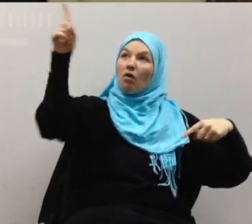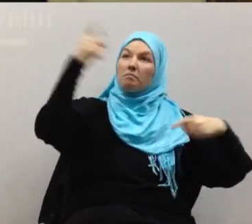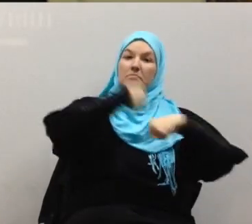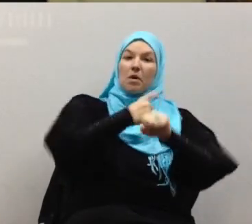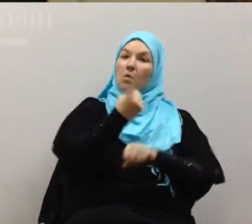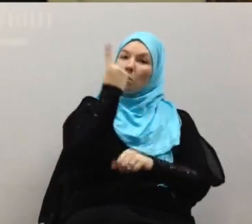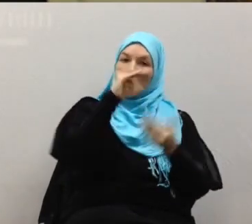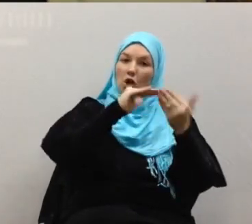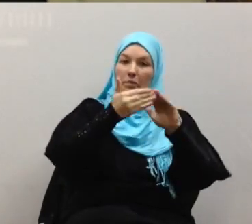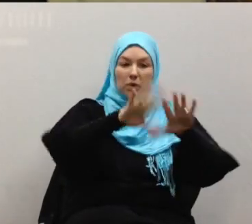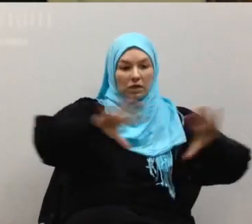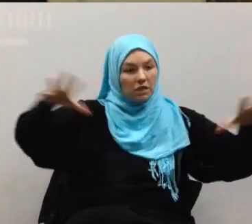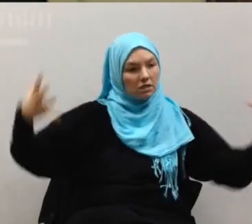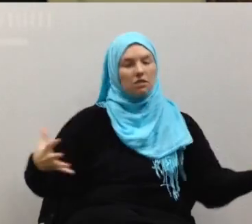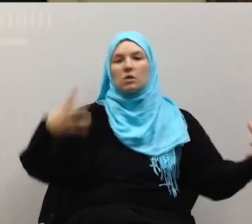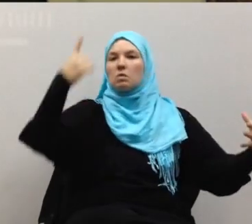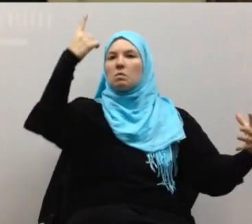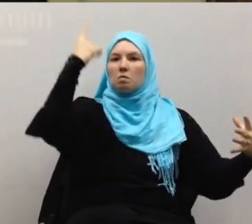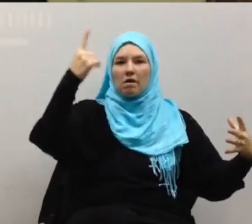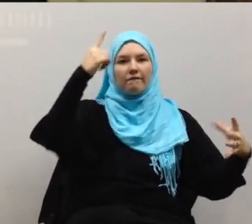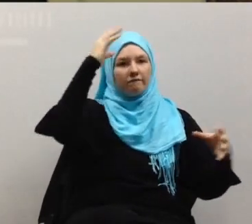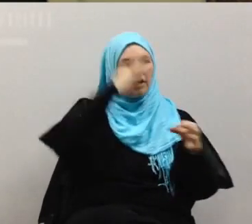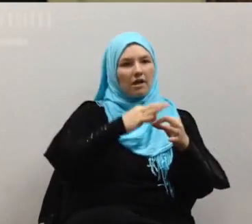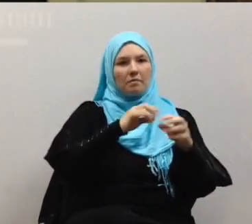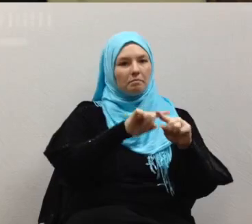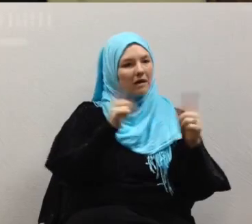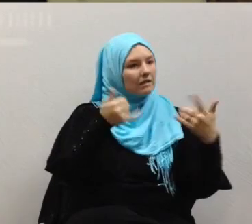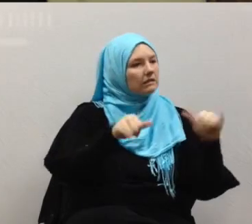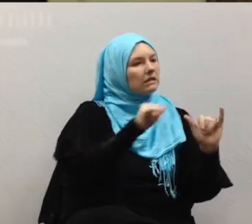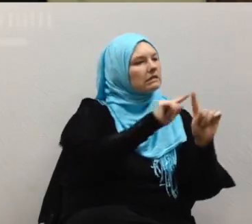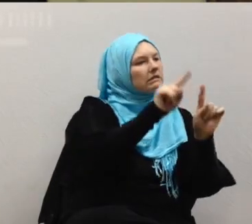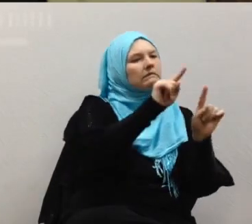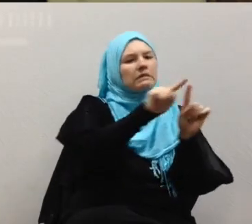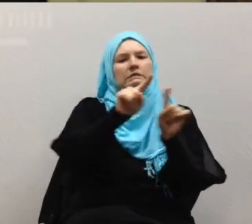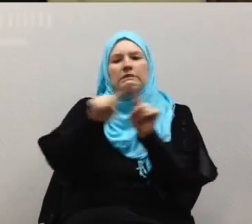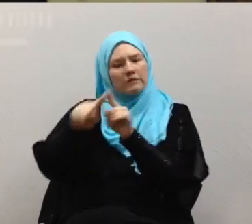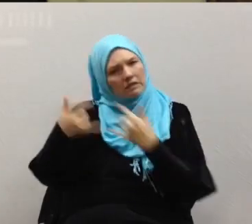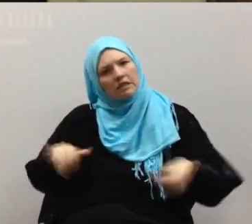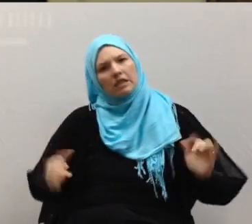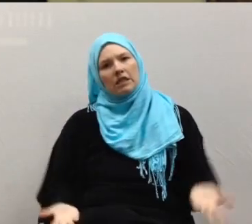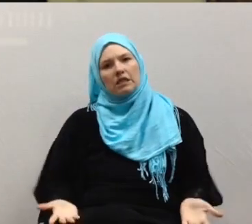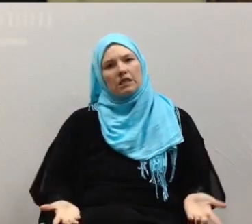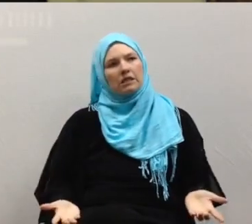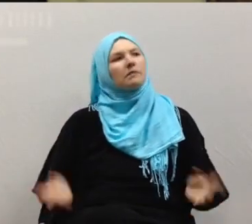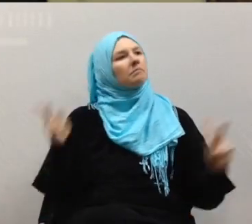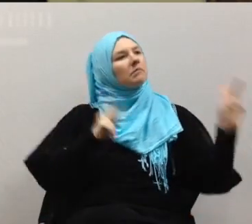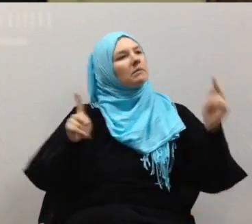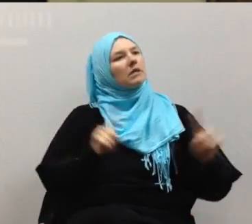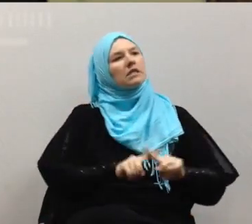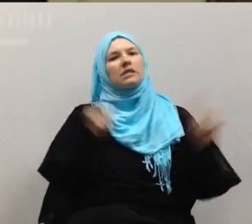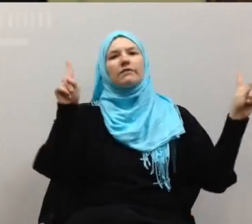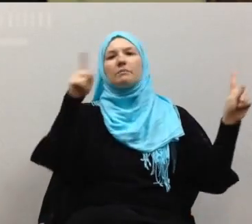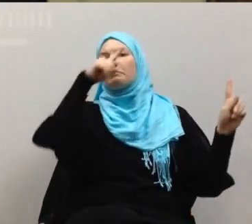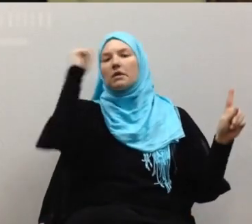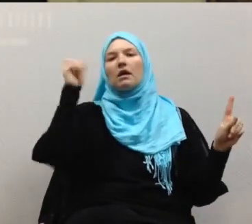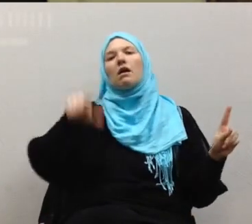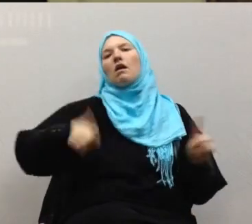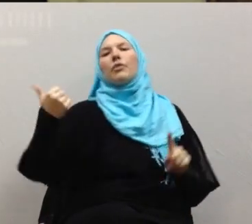So religion is not the reason for differences. People are different because of other